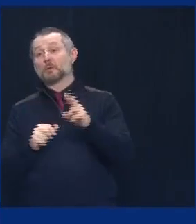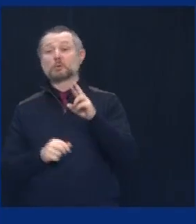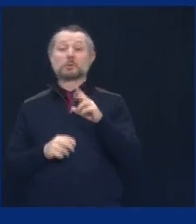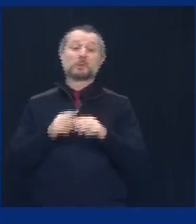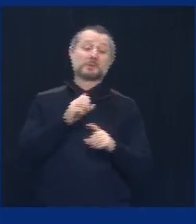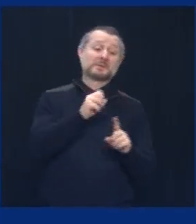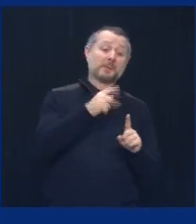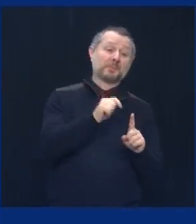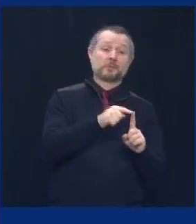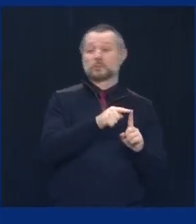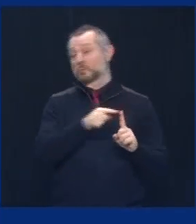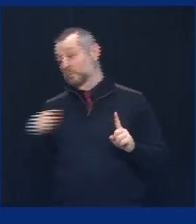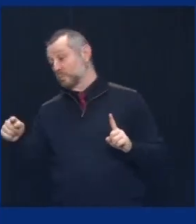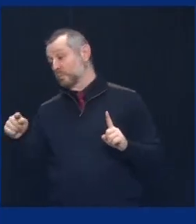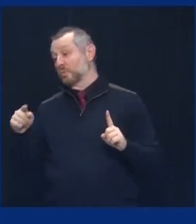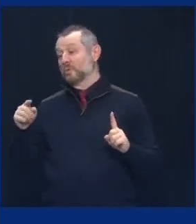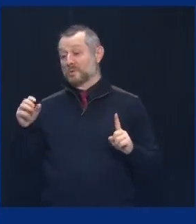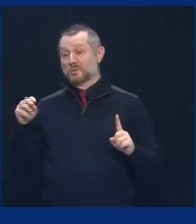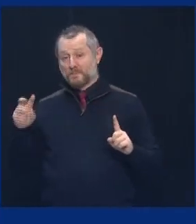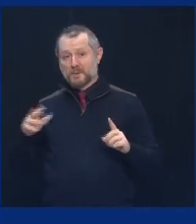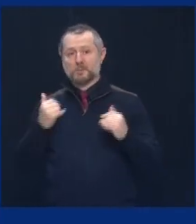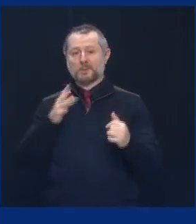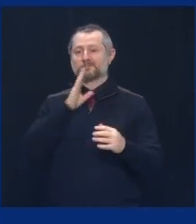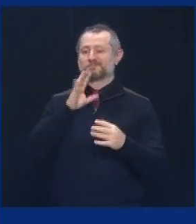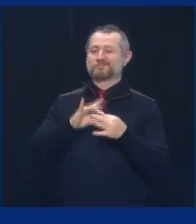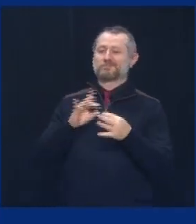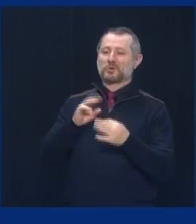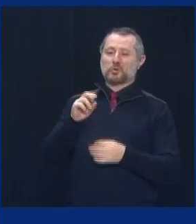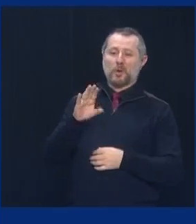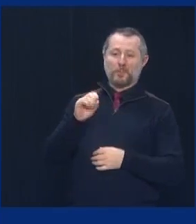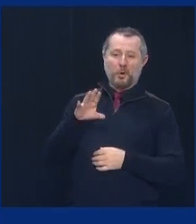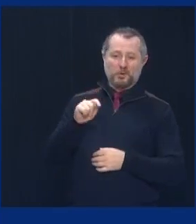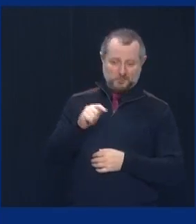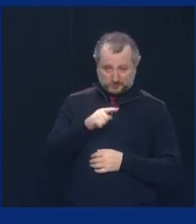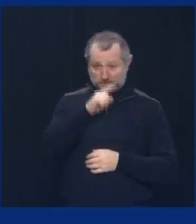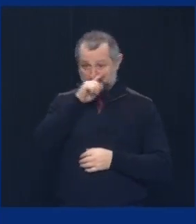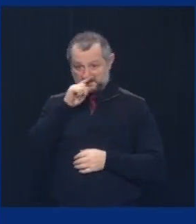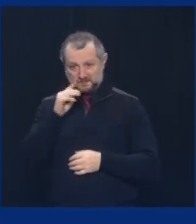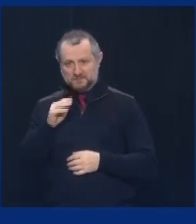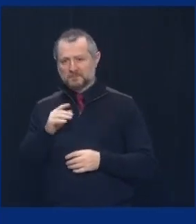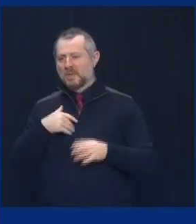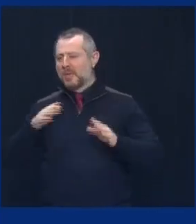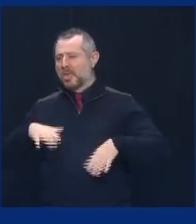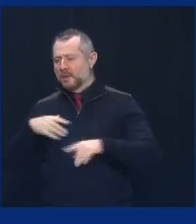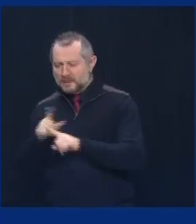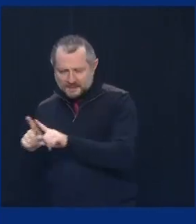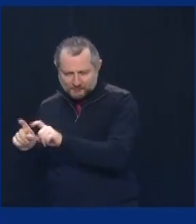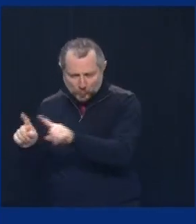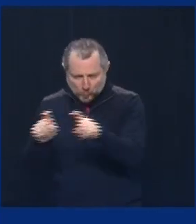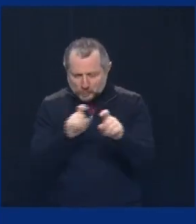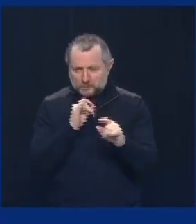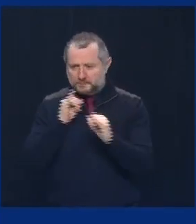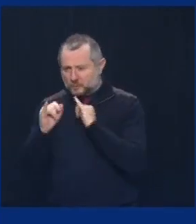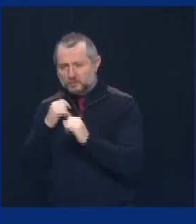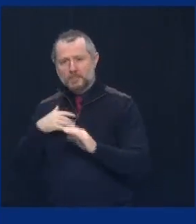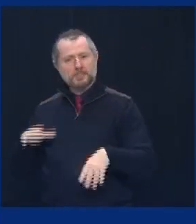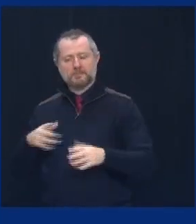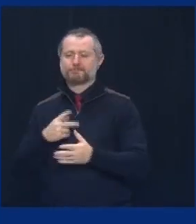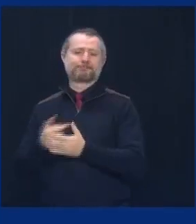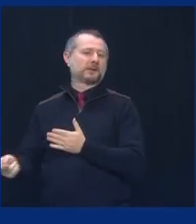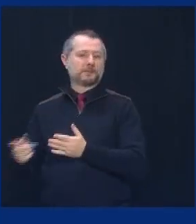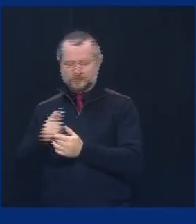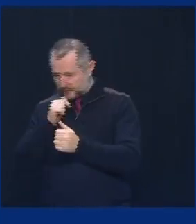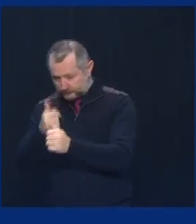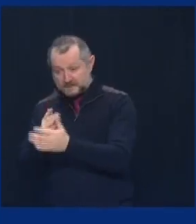30th. There are some that are still in the interview process, or they have not been able to reach for contact tracing purposes. And then